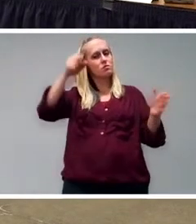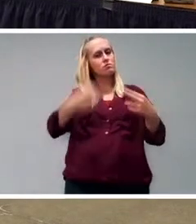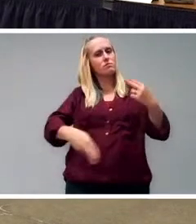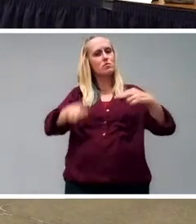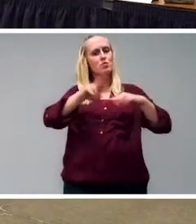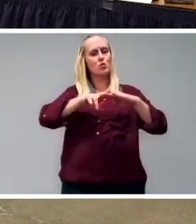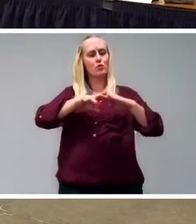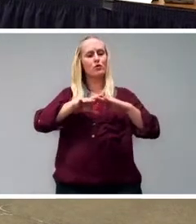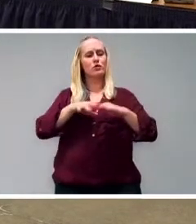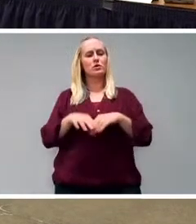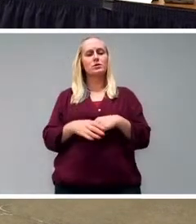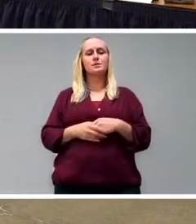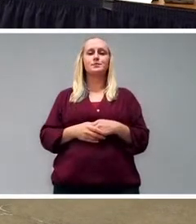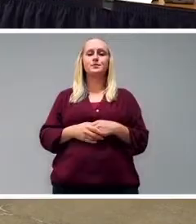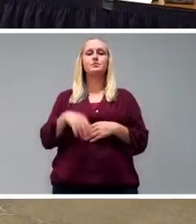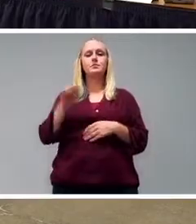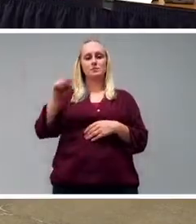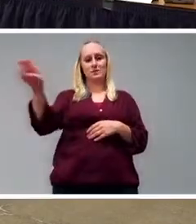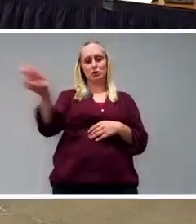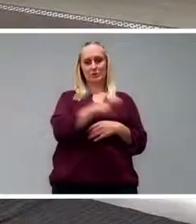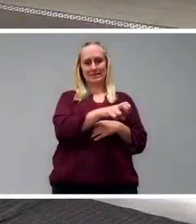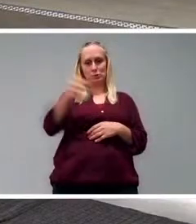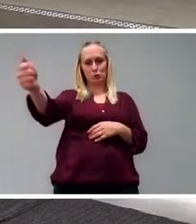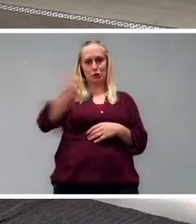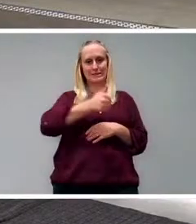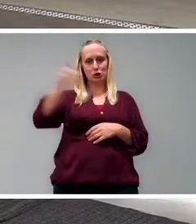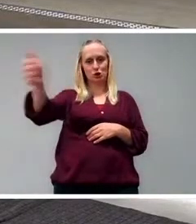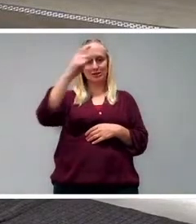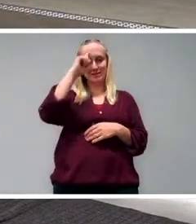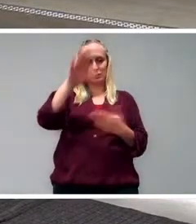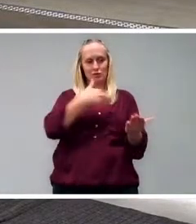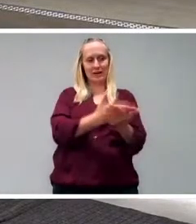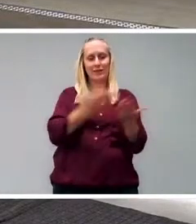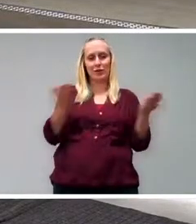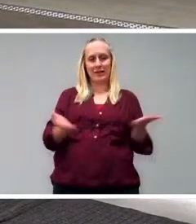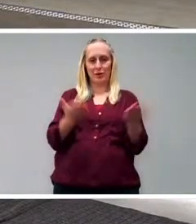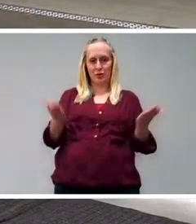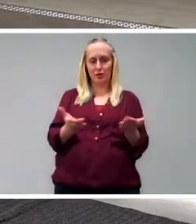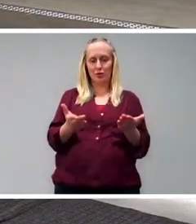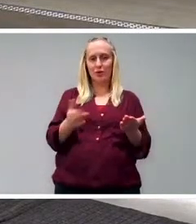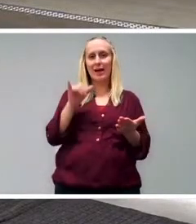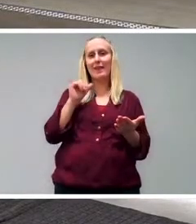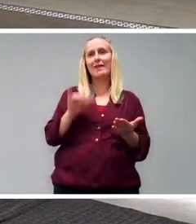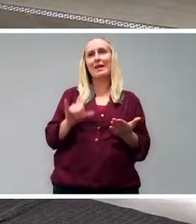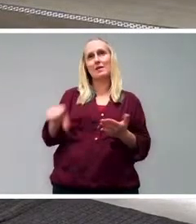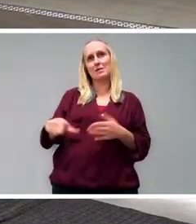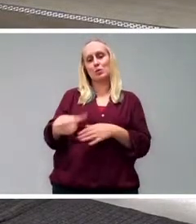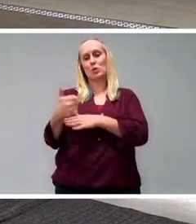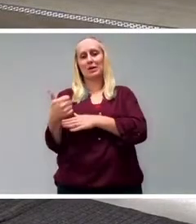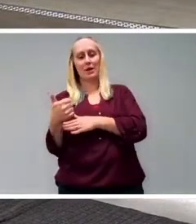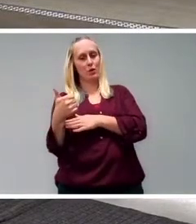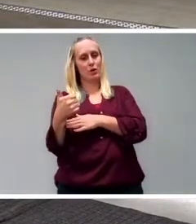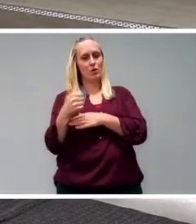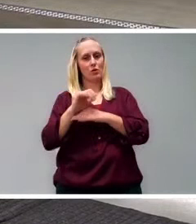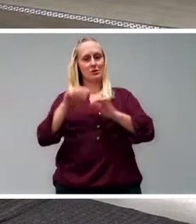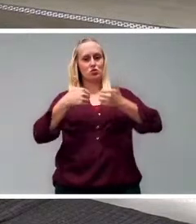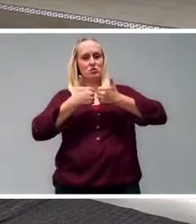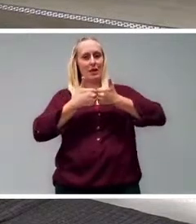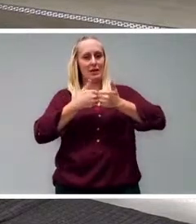And the transportation to get people here and to get kids here, because that's been another right. Barrier